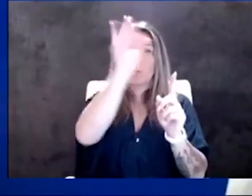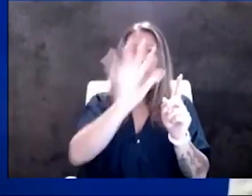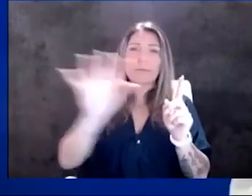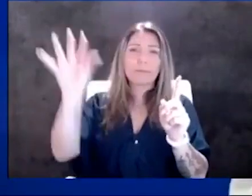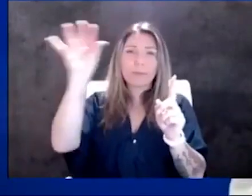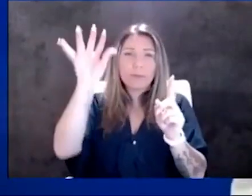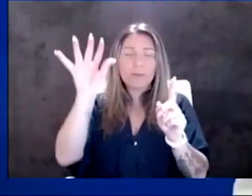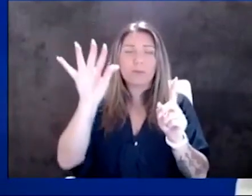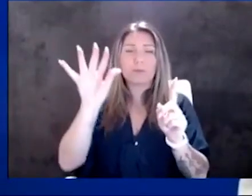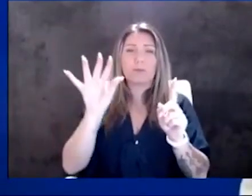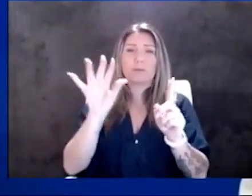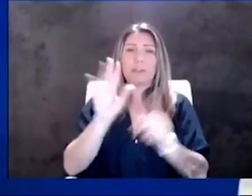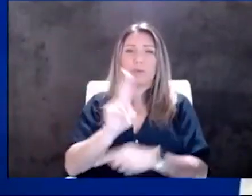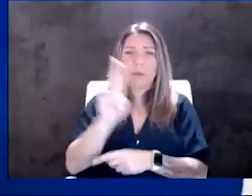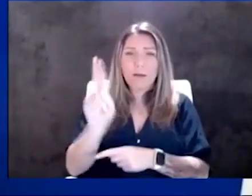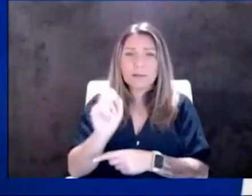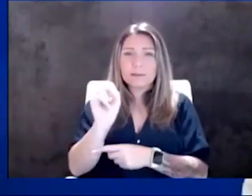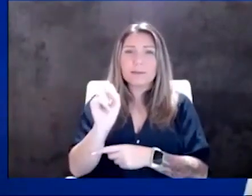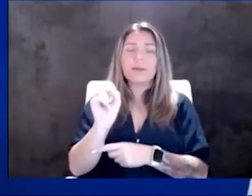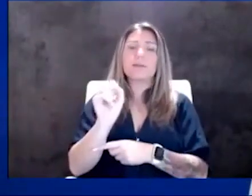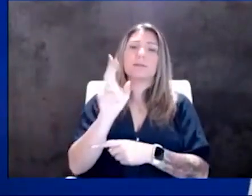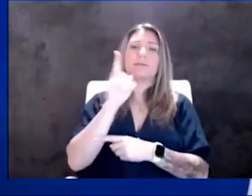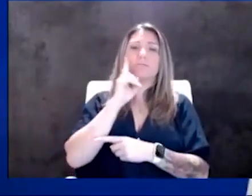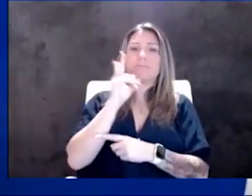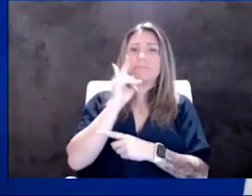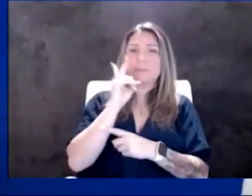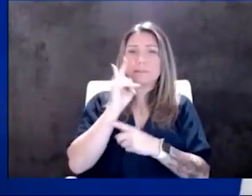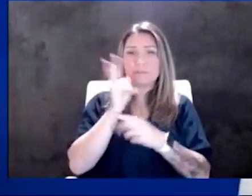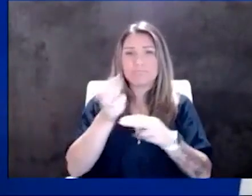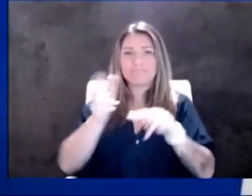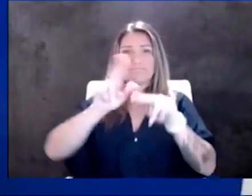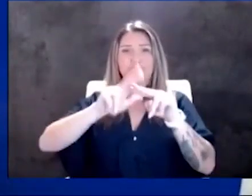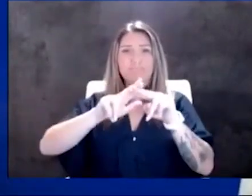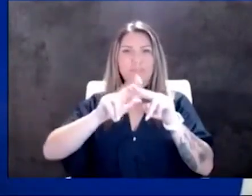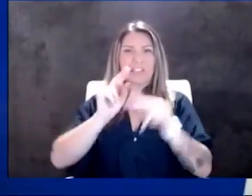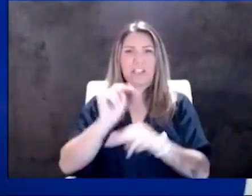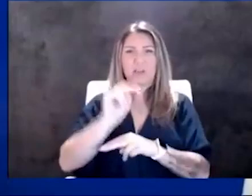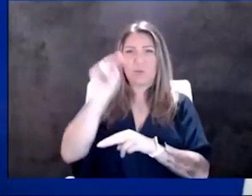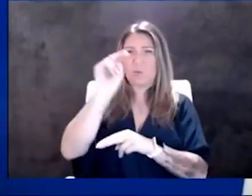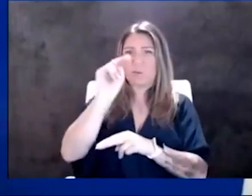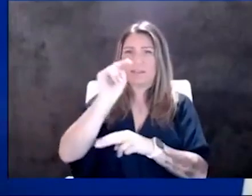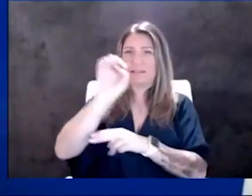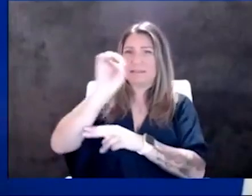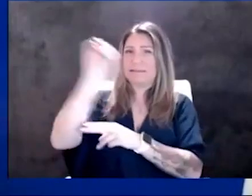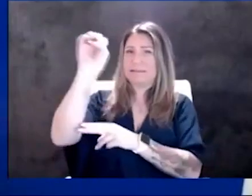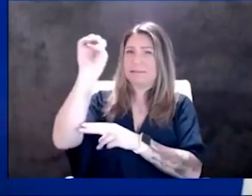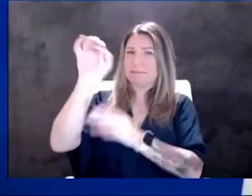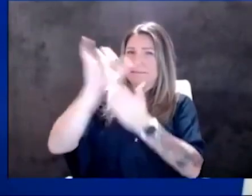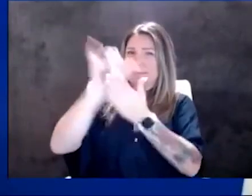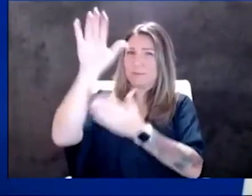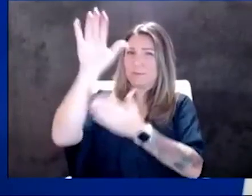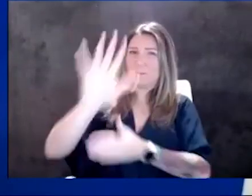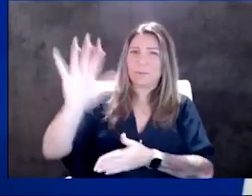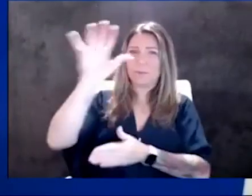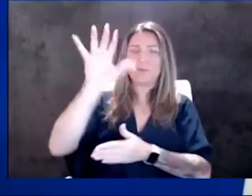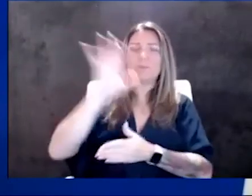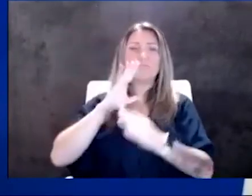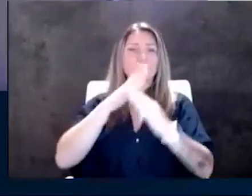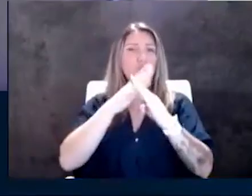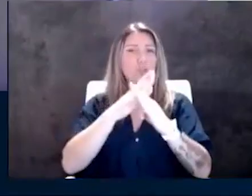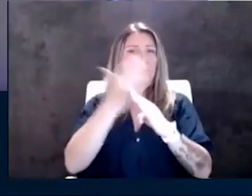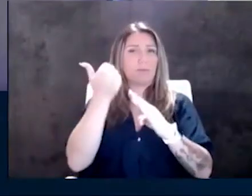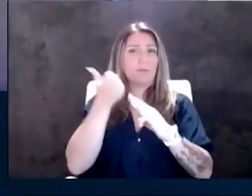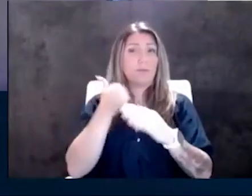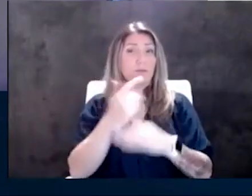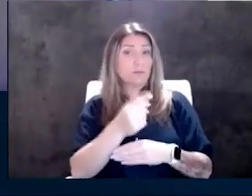states, where they're starting to see some increases even up in the Northeast, whereas before they had been a little protected. So we'll see how this goes. But do you see a